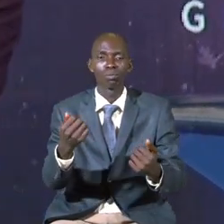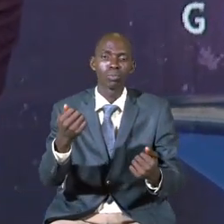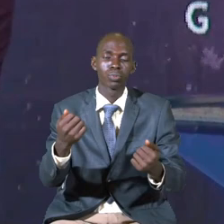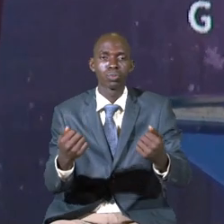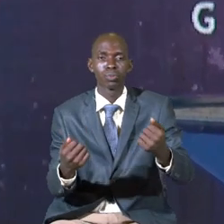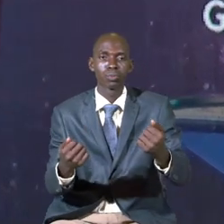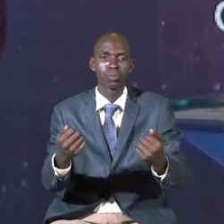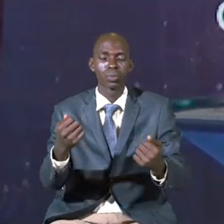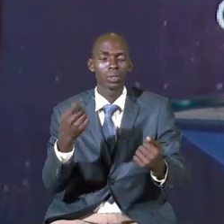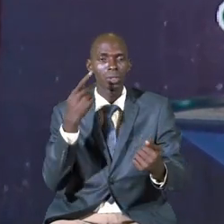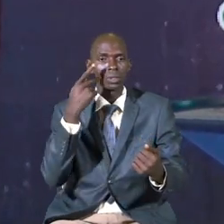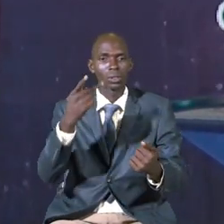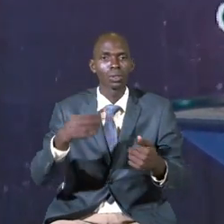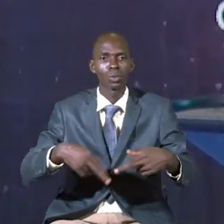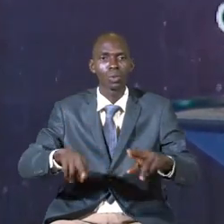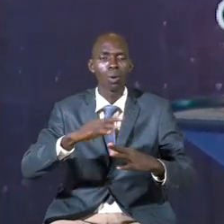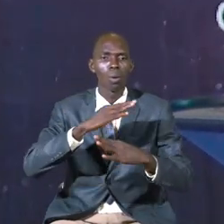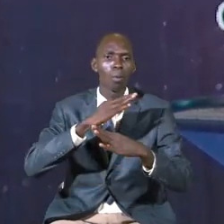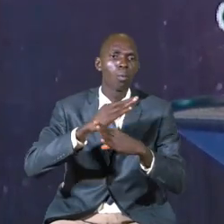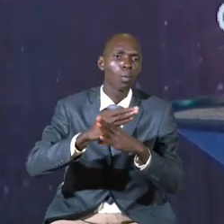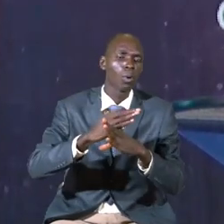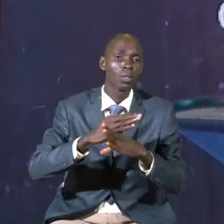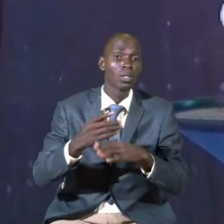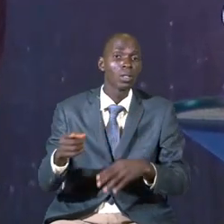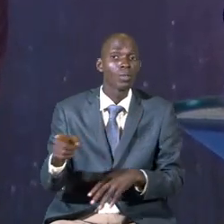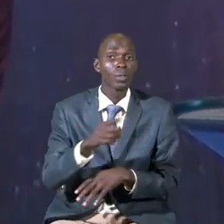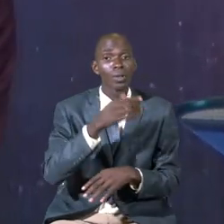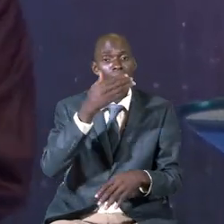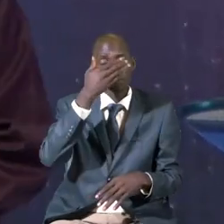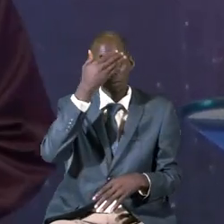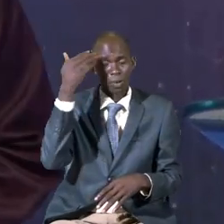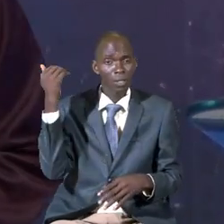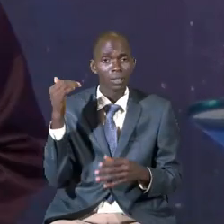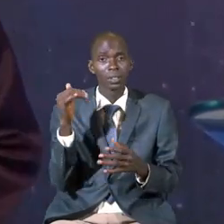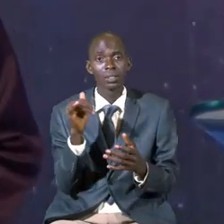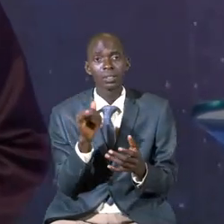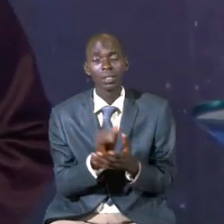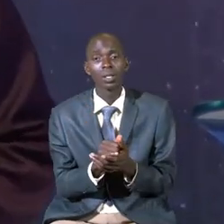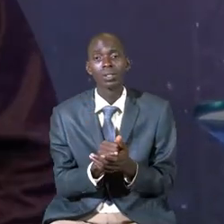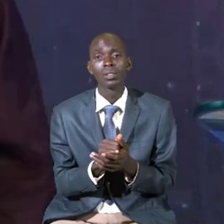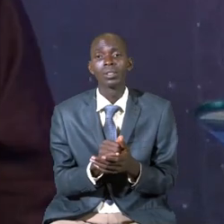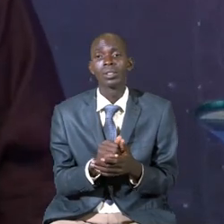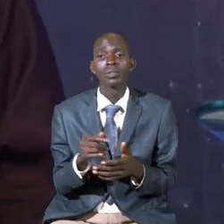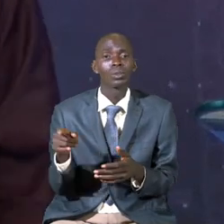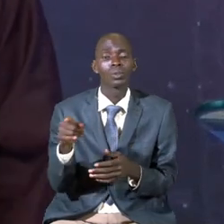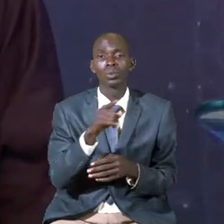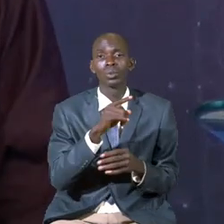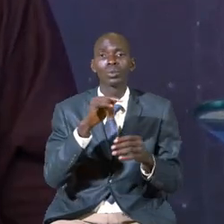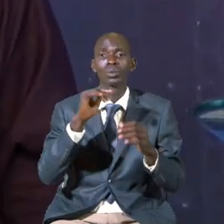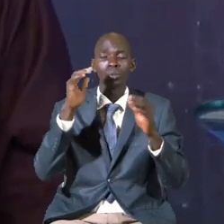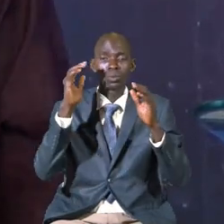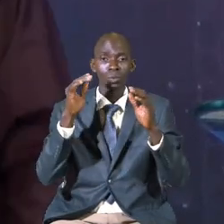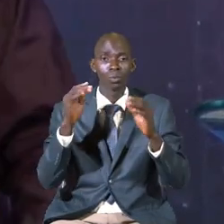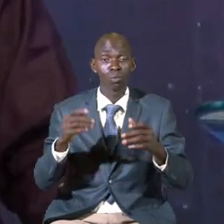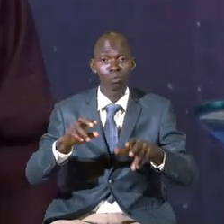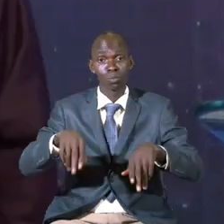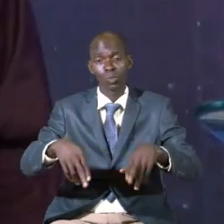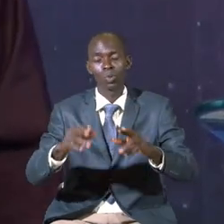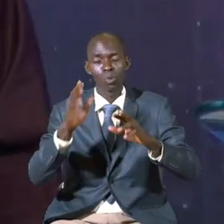gage what's after that roadblock where they are going they concentrate on the roadblock and the